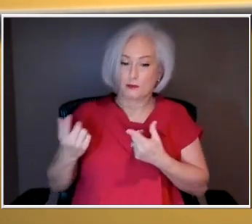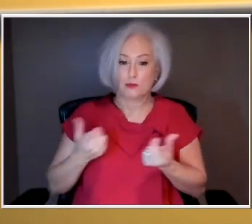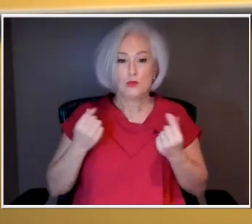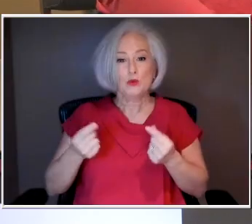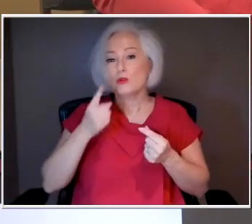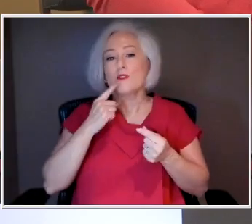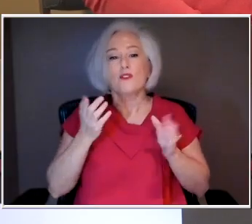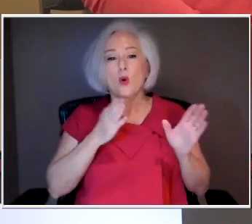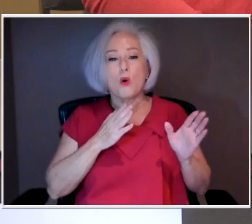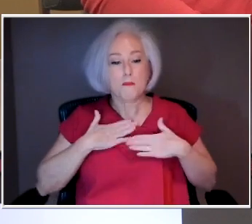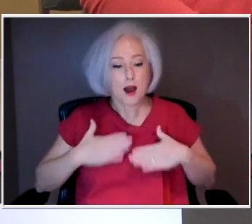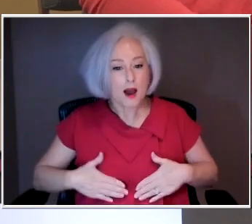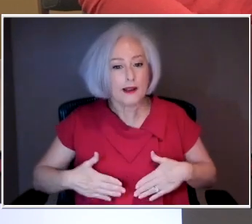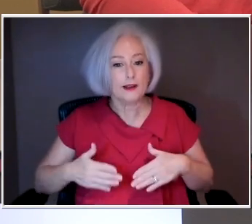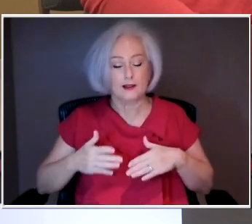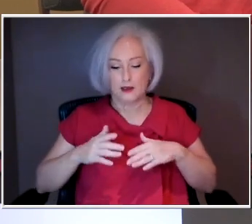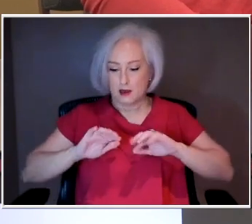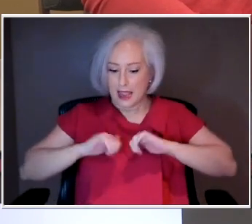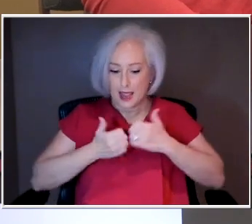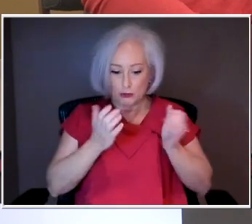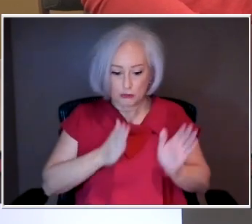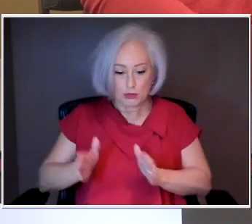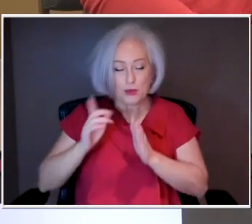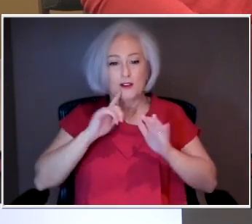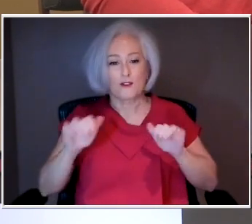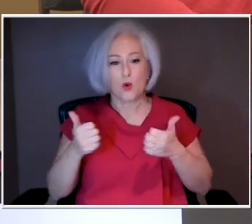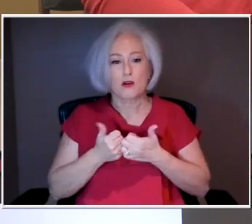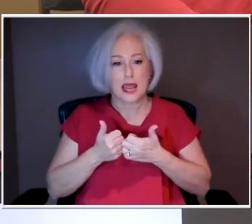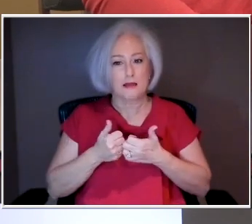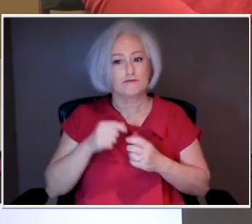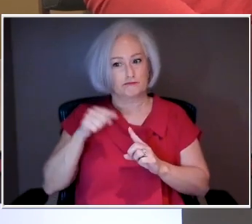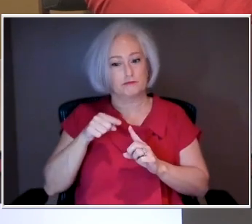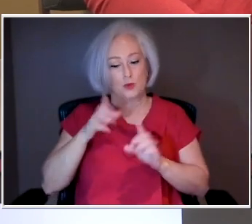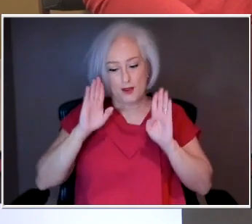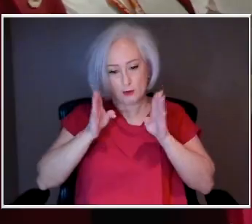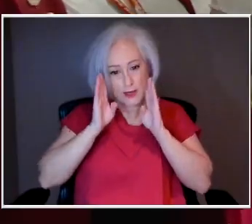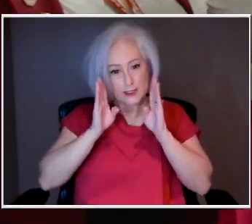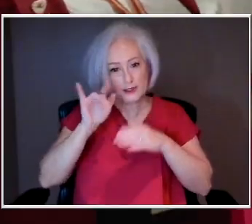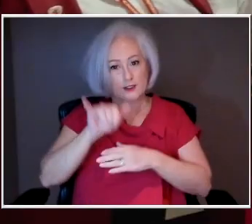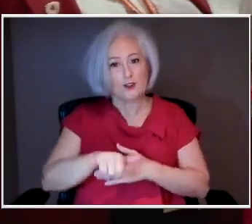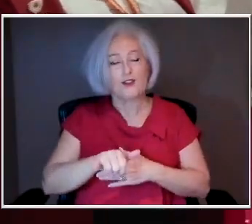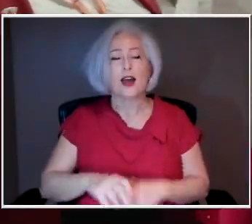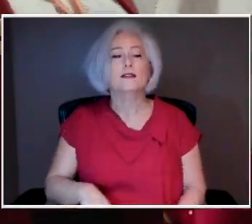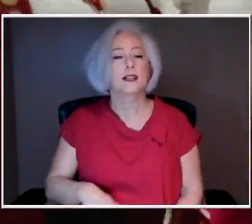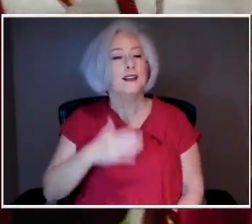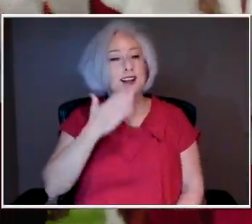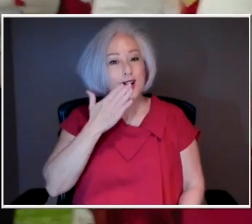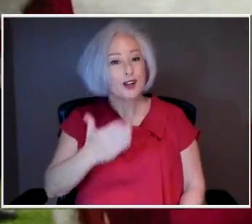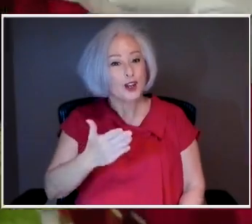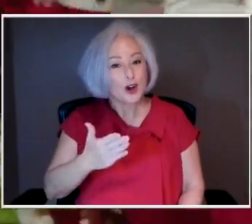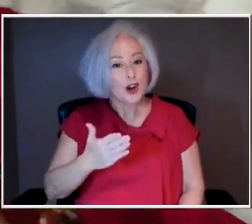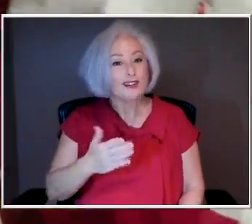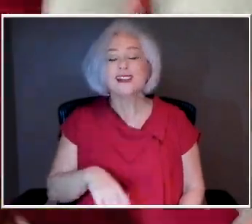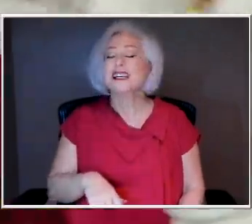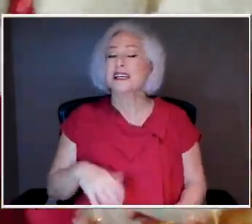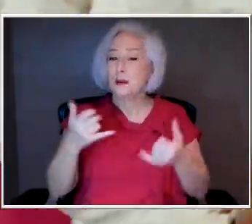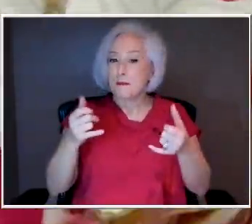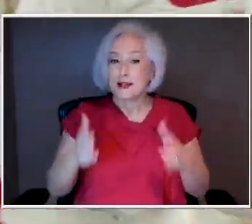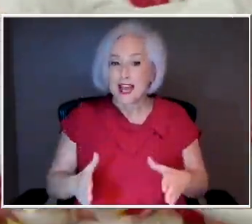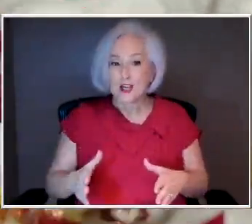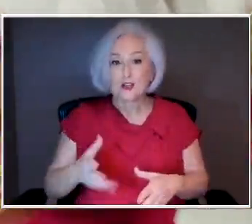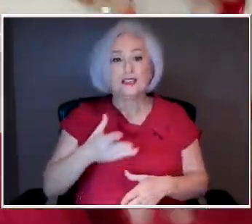body is our vehicle. That's the way that we not only make our money, but that's our business. So we try to stay in tune with what the doctors are saying about our body, what we